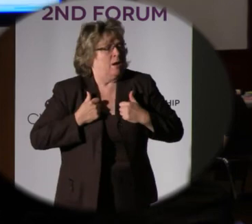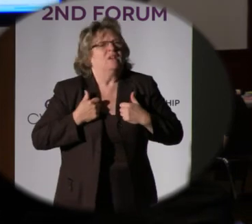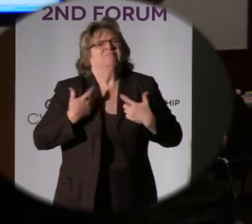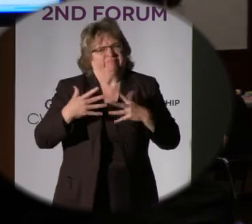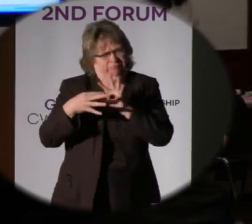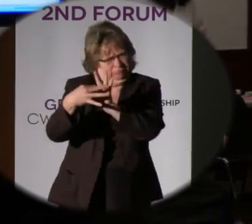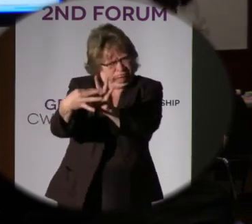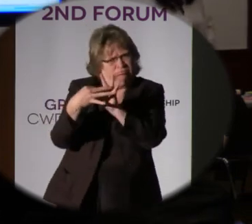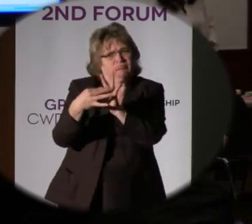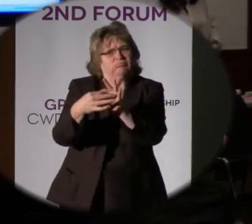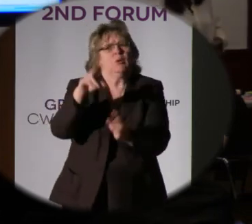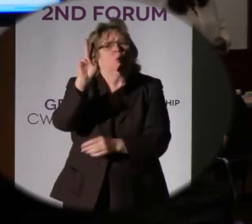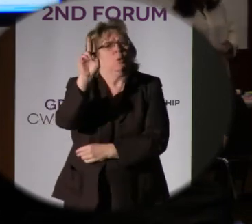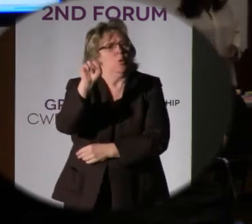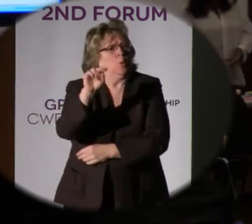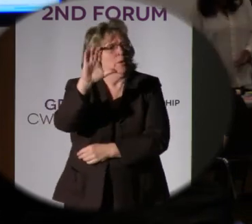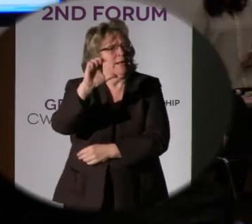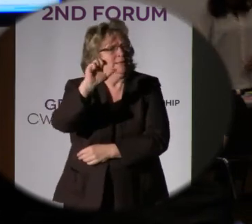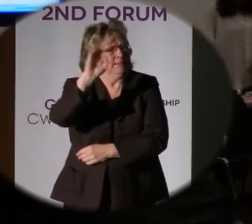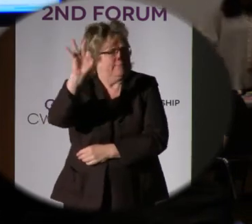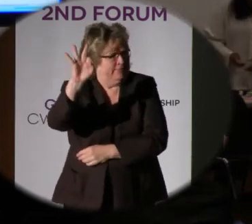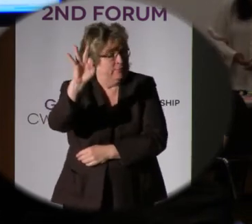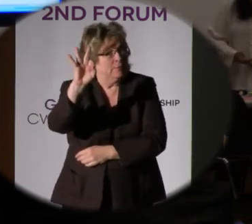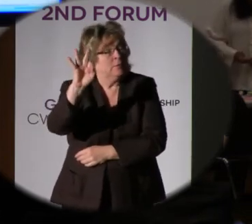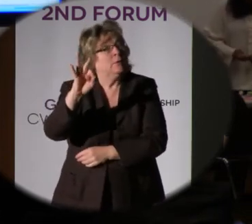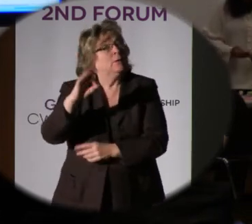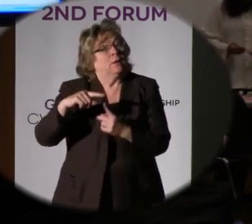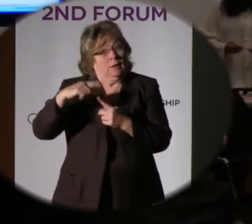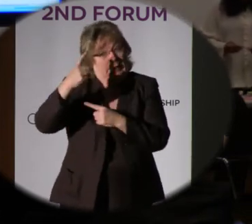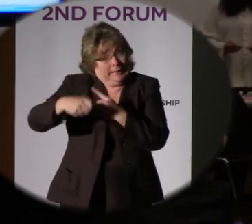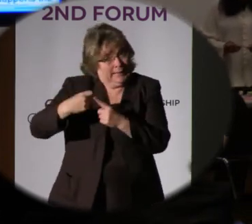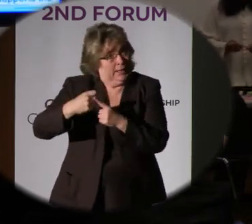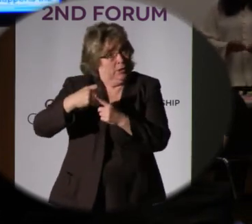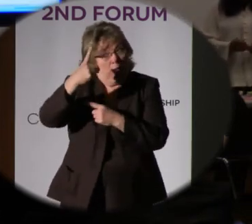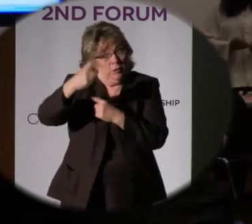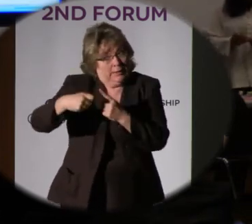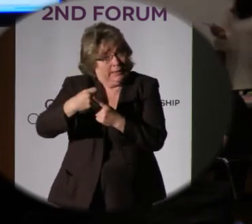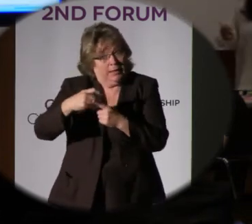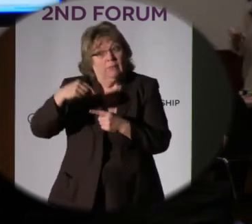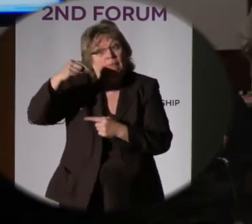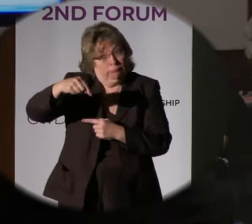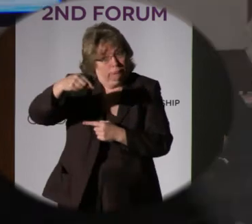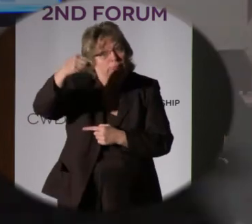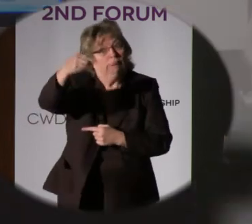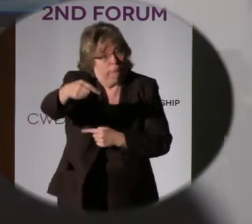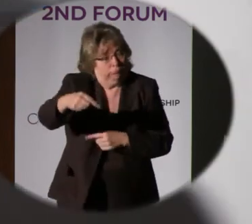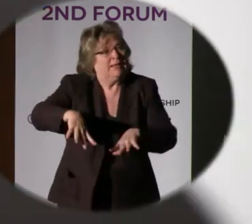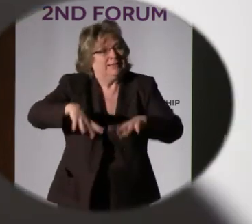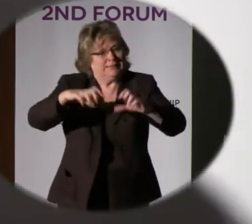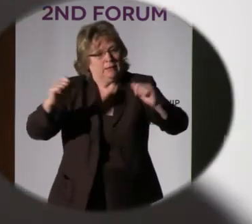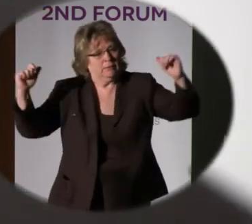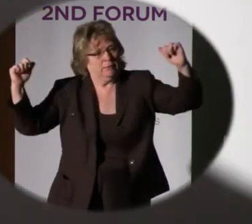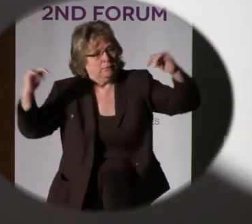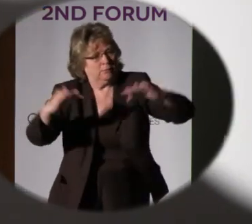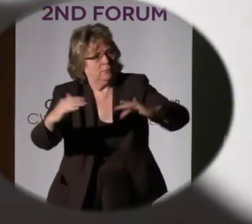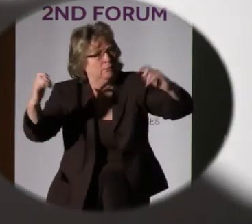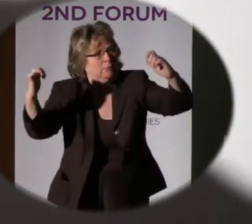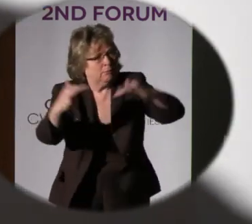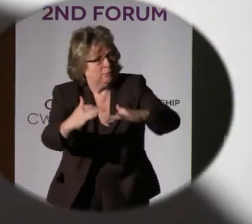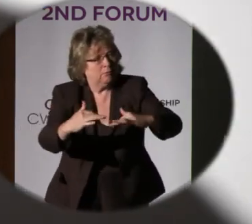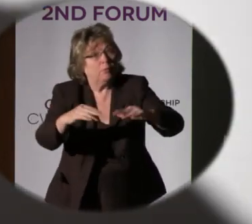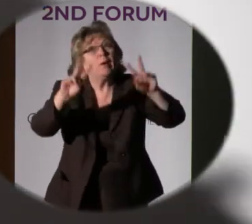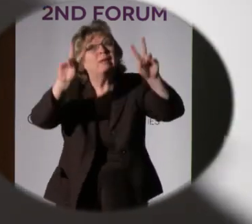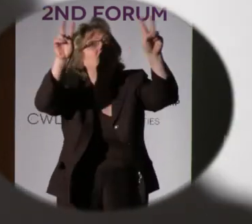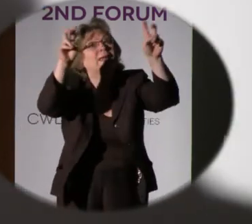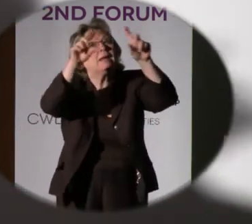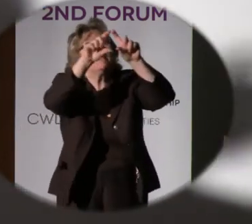to organize a National Children's Summit. During the Children's Summit, the children and the youth have the opportunity